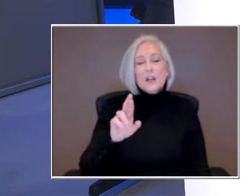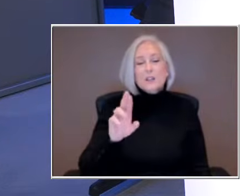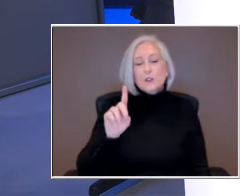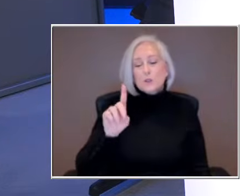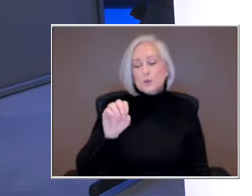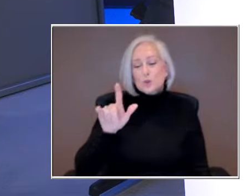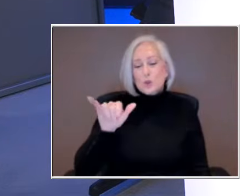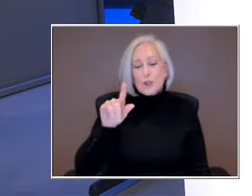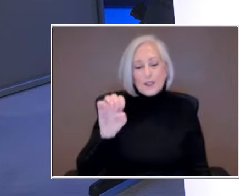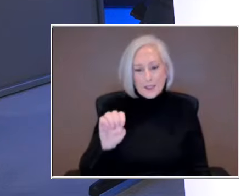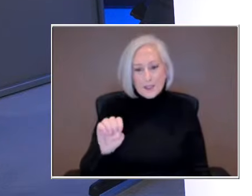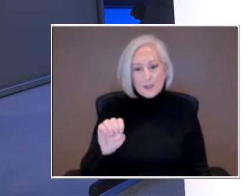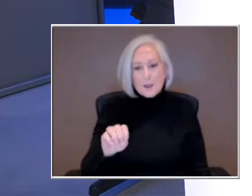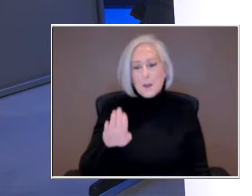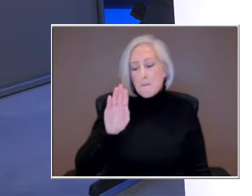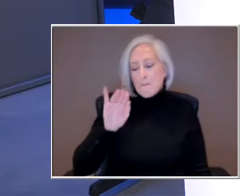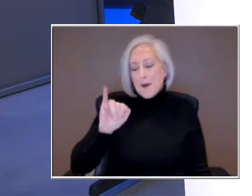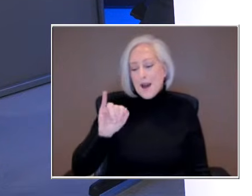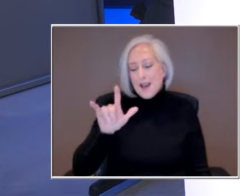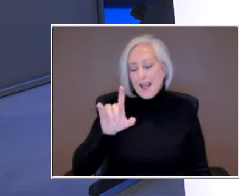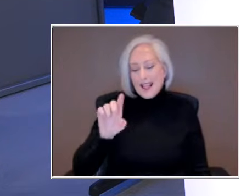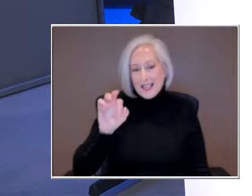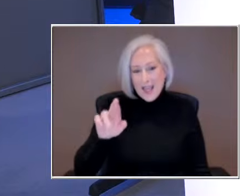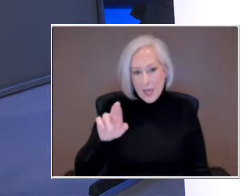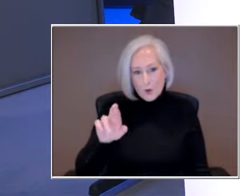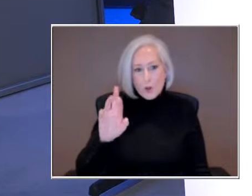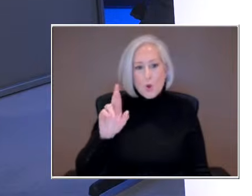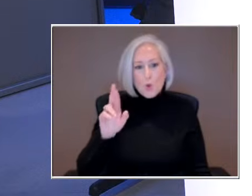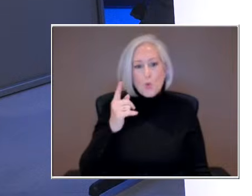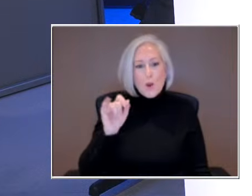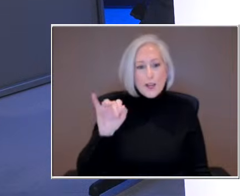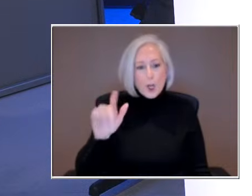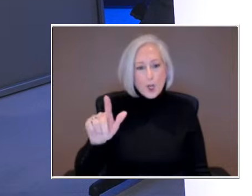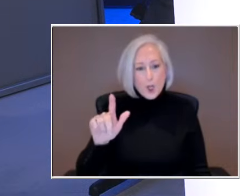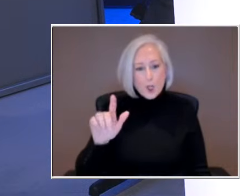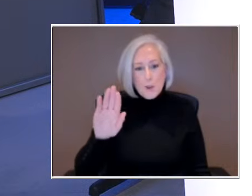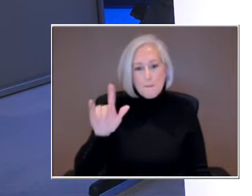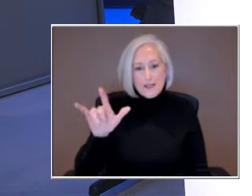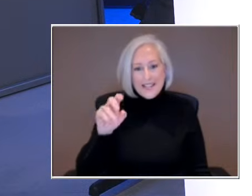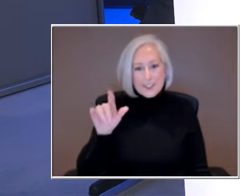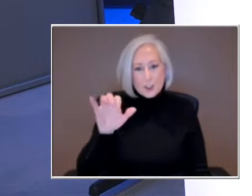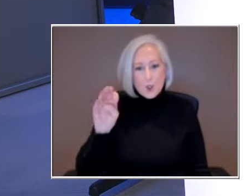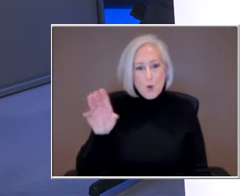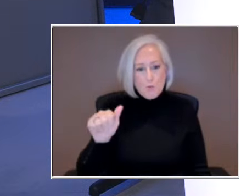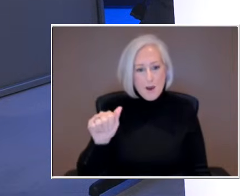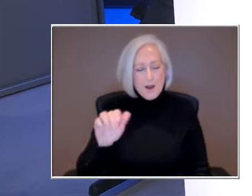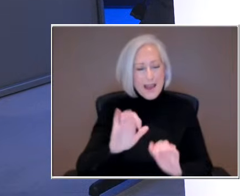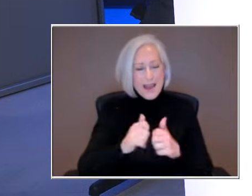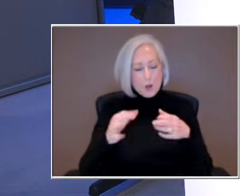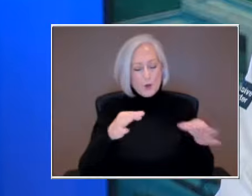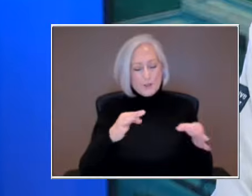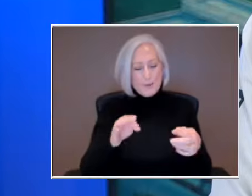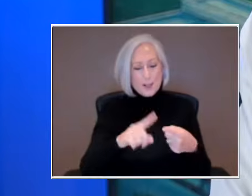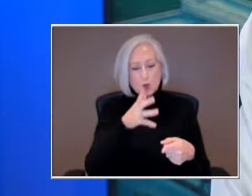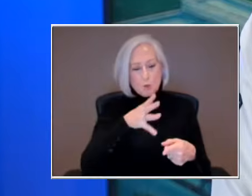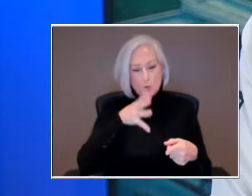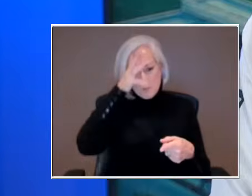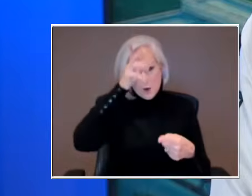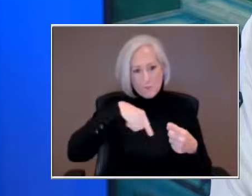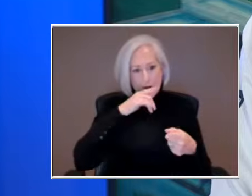bilateral retinoblastoma as an infant. How do you explain that to parents without a medical background? Right. So that's probably the